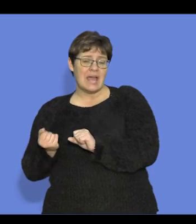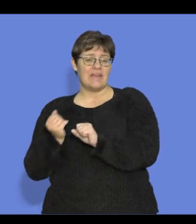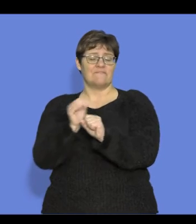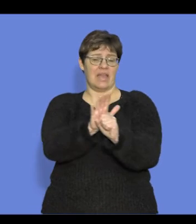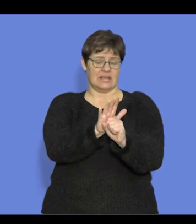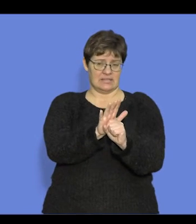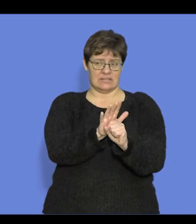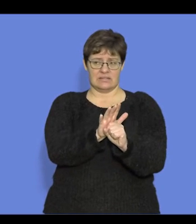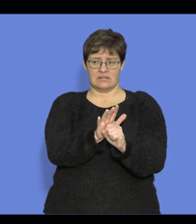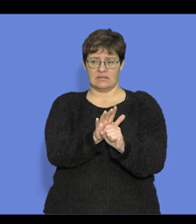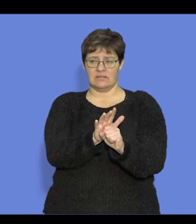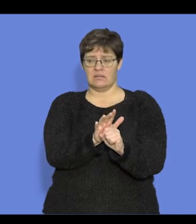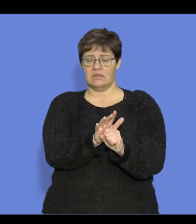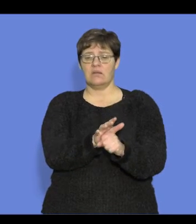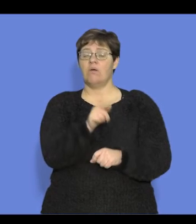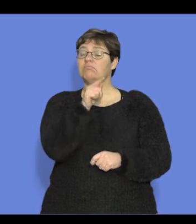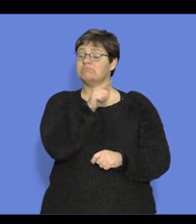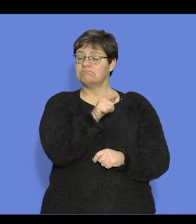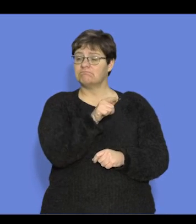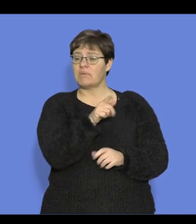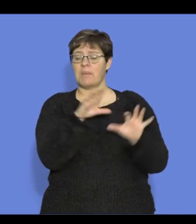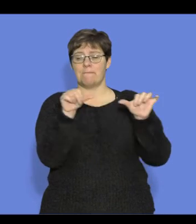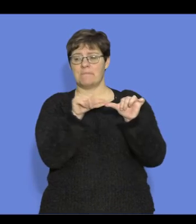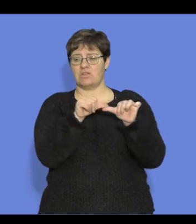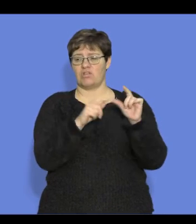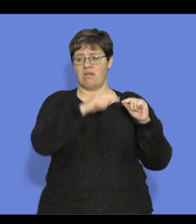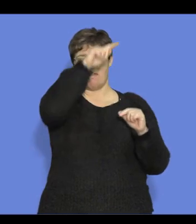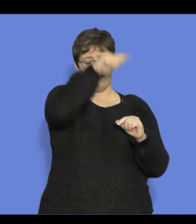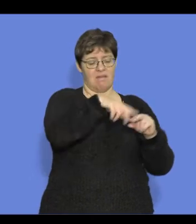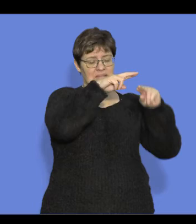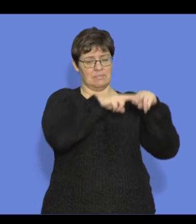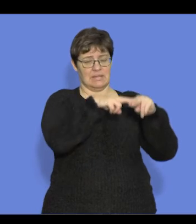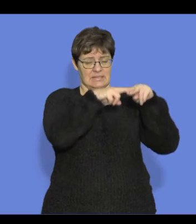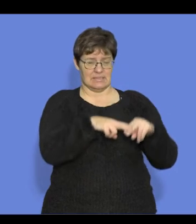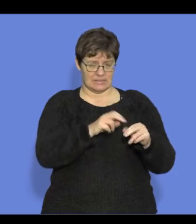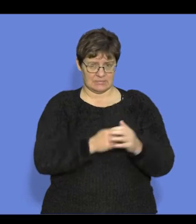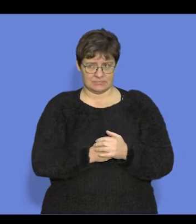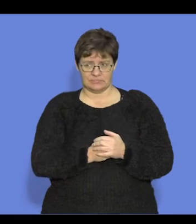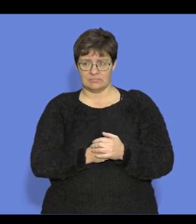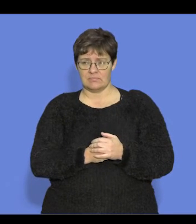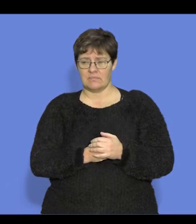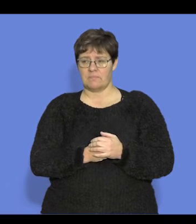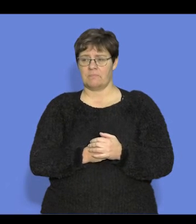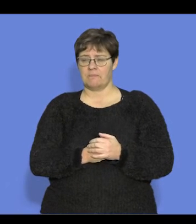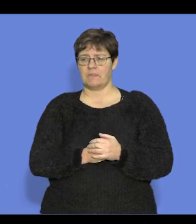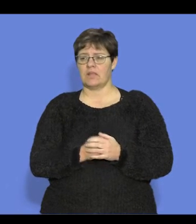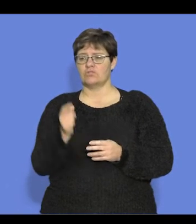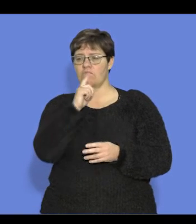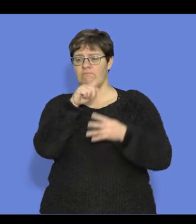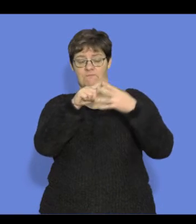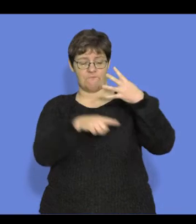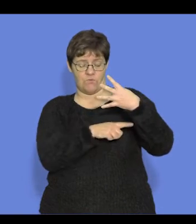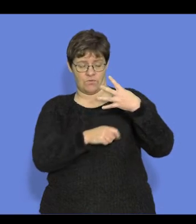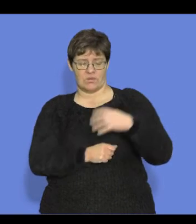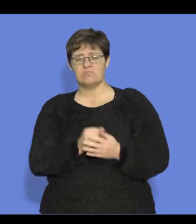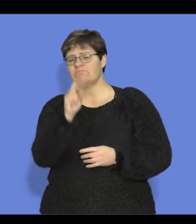affect what they are measuring. So let's look at that in terms of the